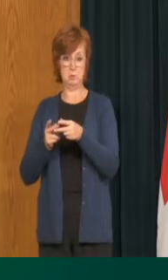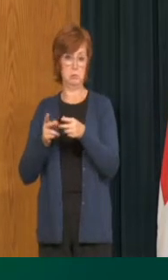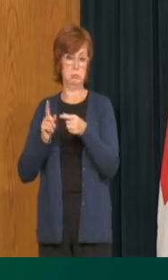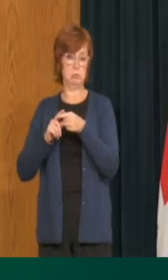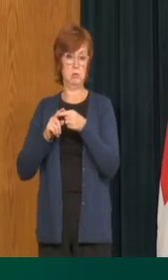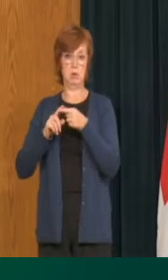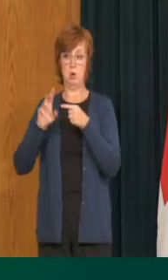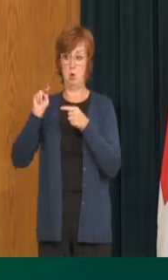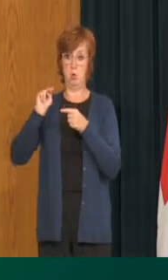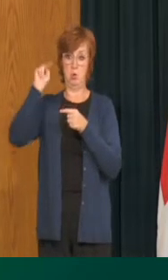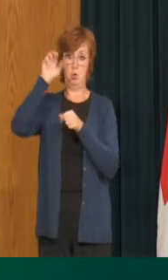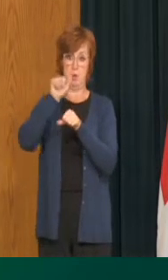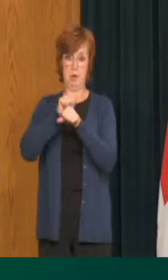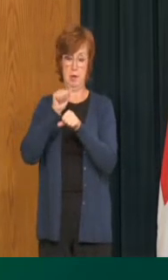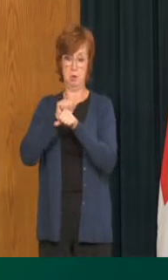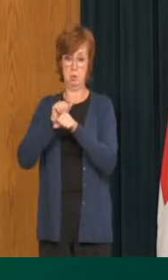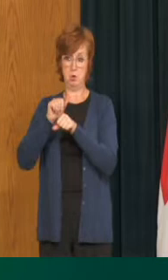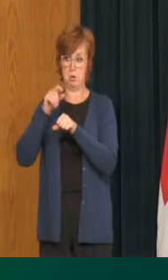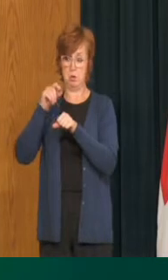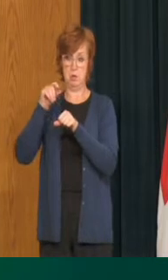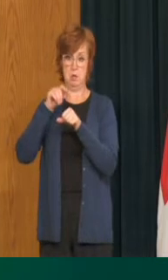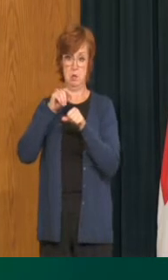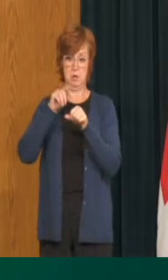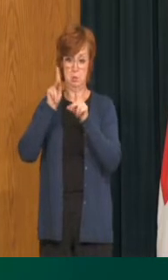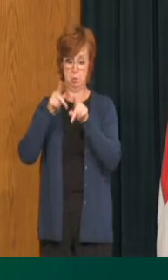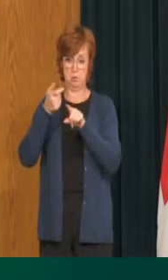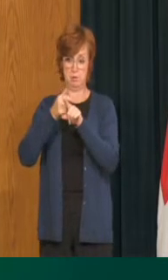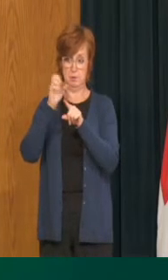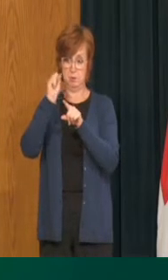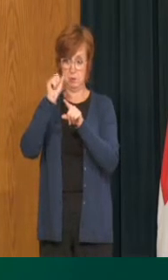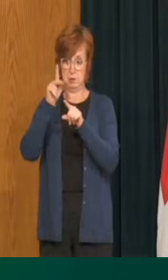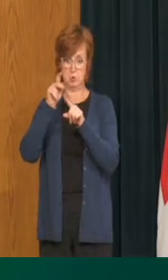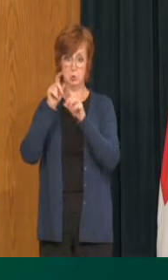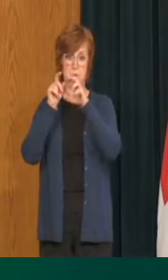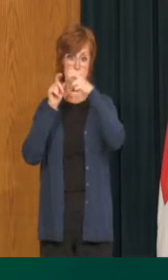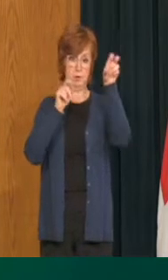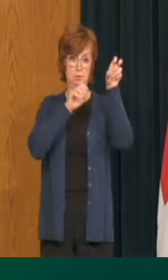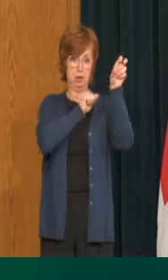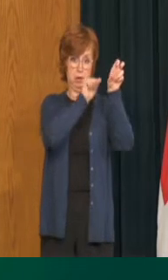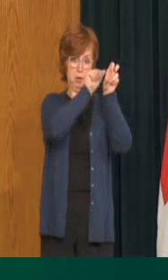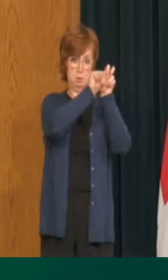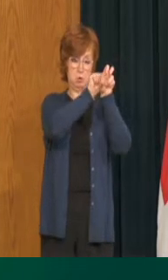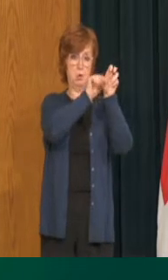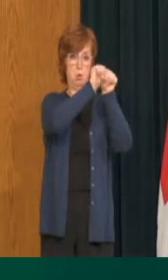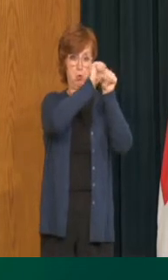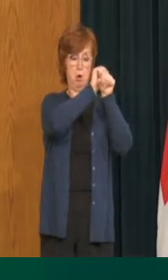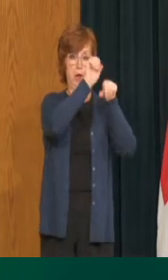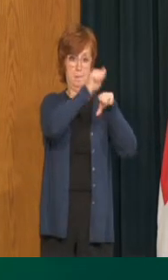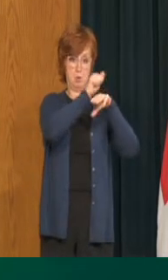Saskatchewan. Thankfully, we haven't had those large outbreaks in Saskatchewan, and my understanding